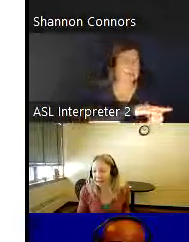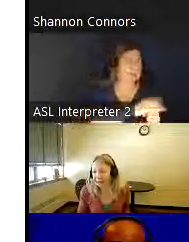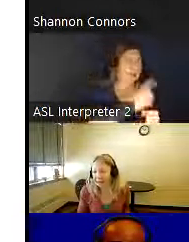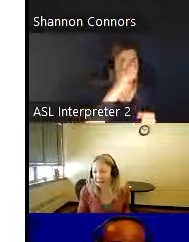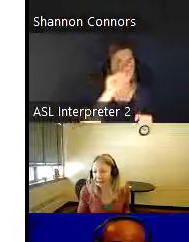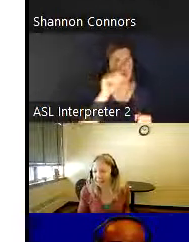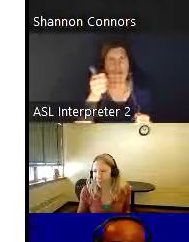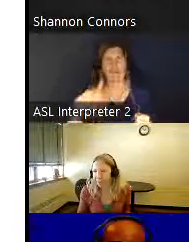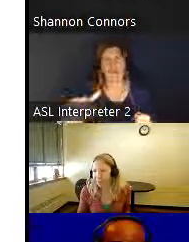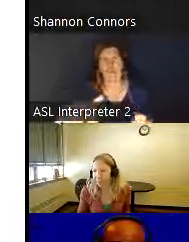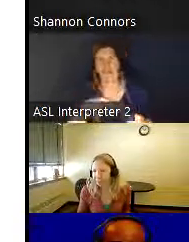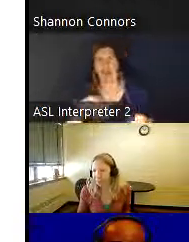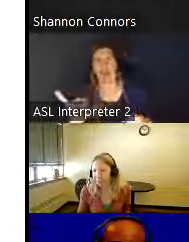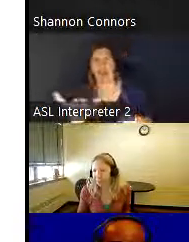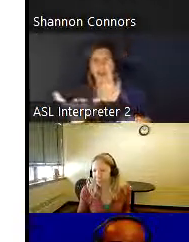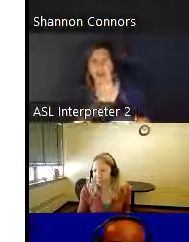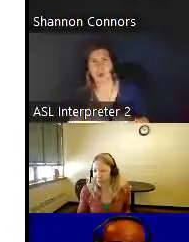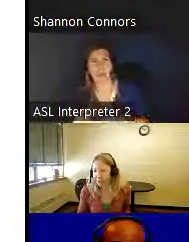then